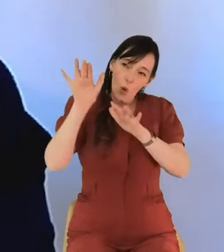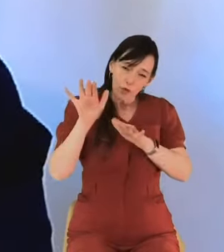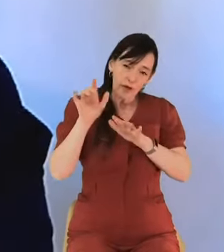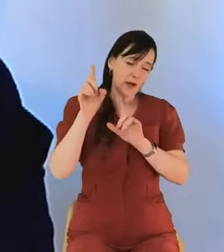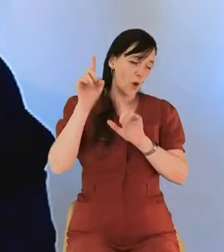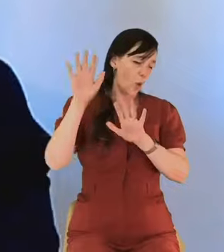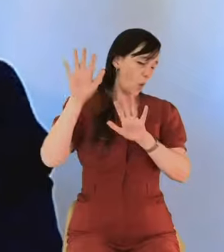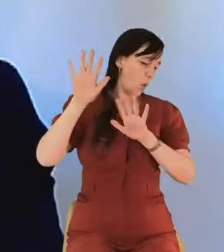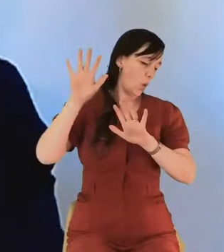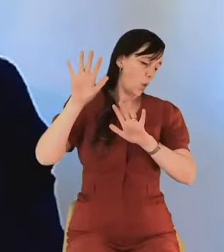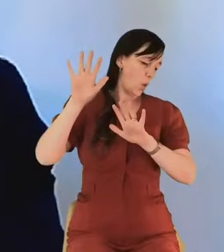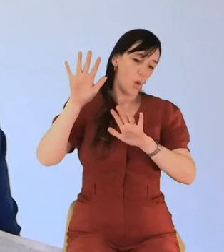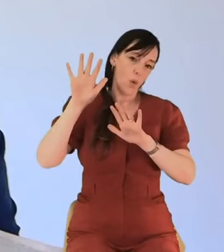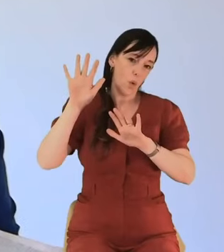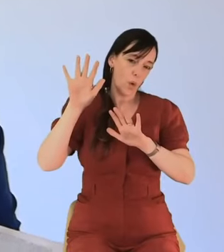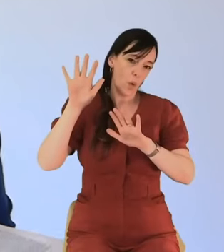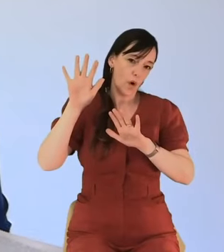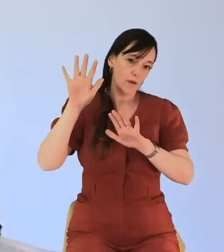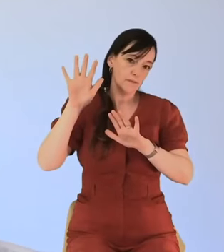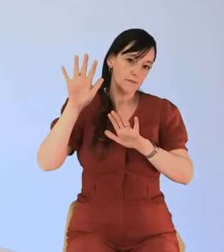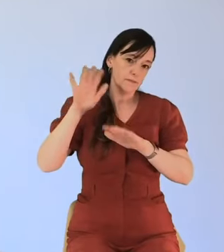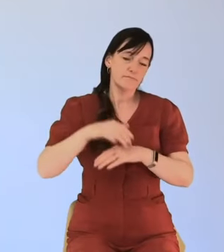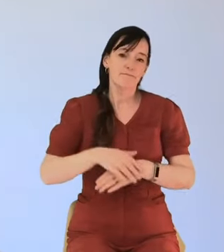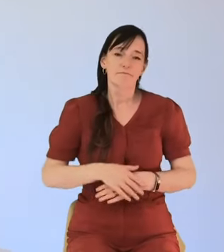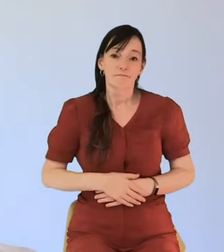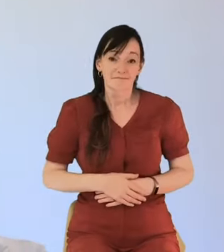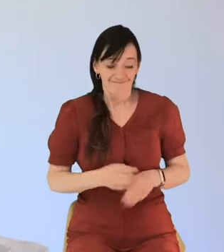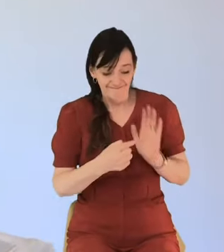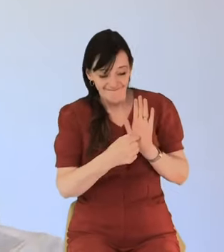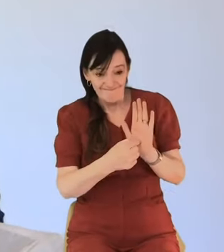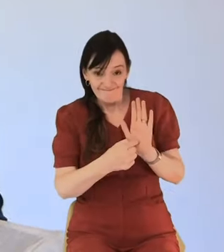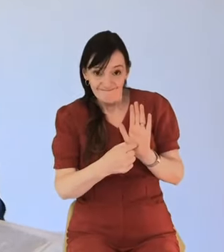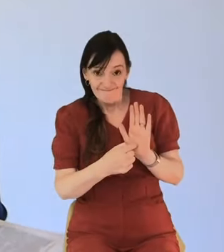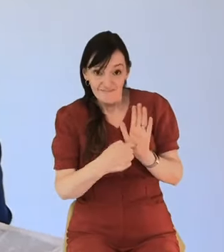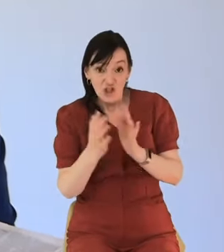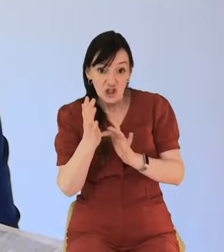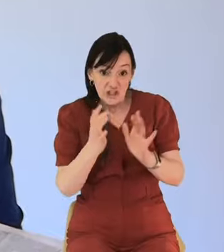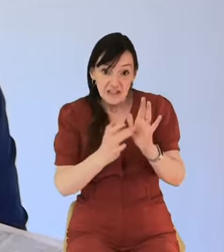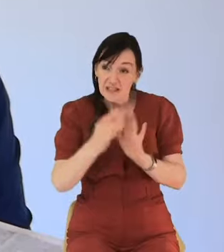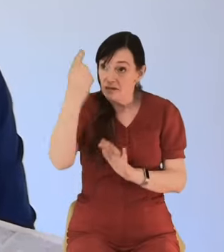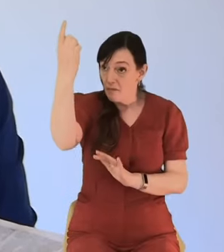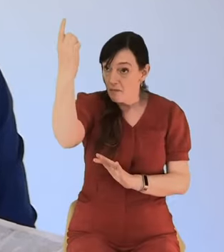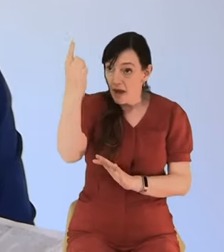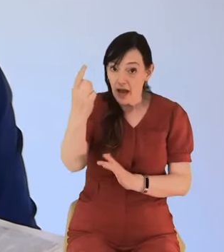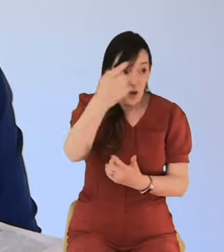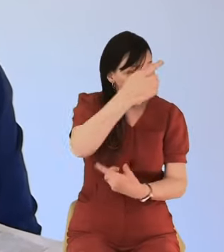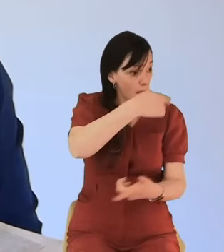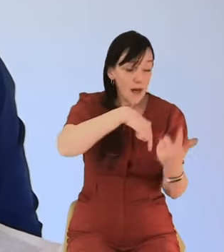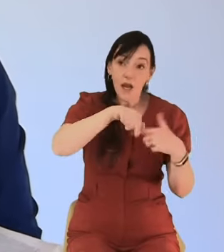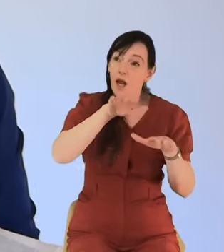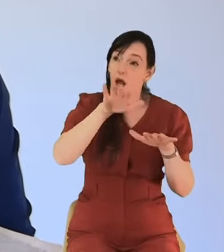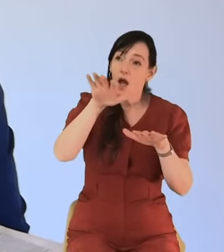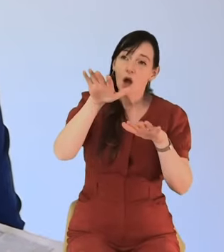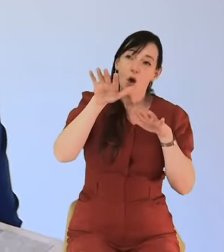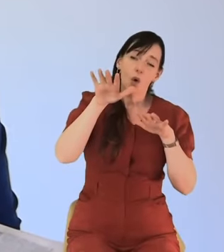his brilliance. And he says that when Jesus comes again, we will see him and